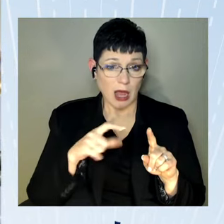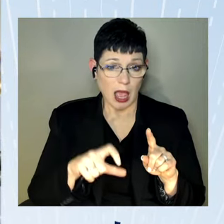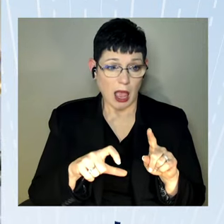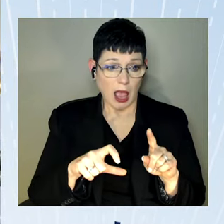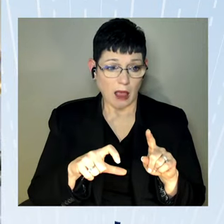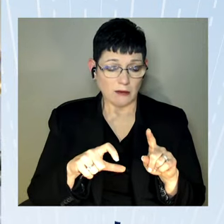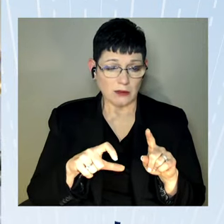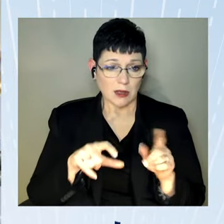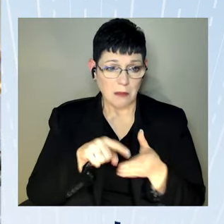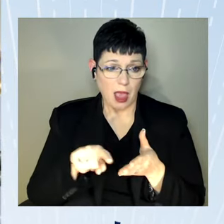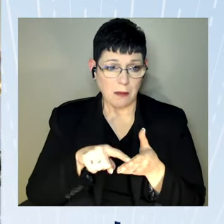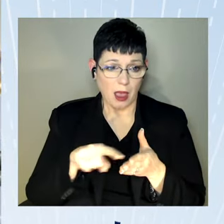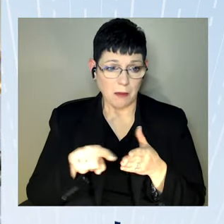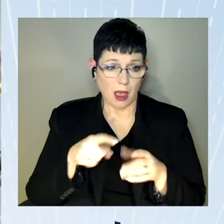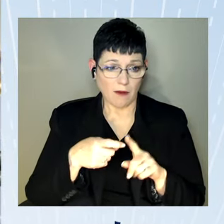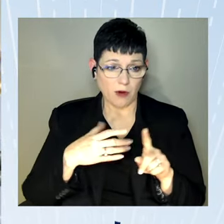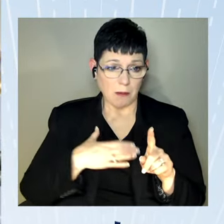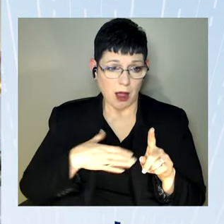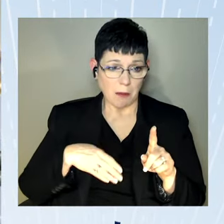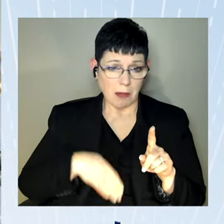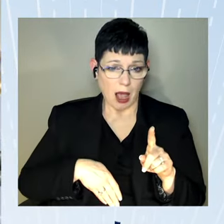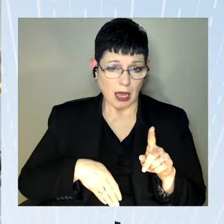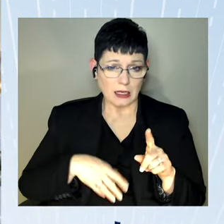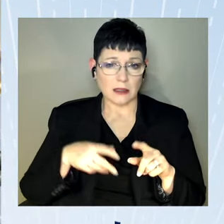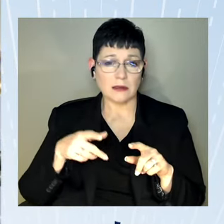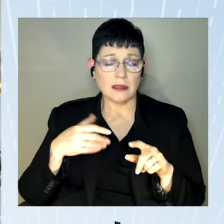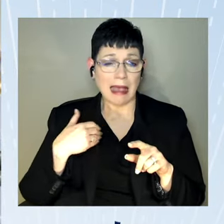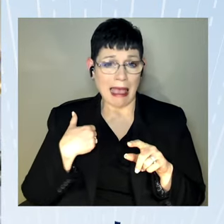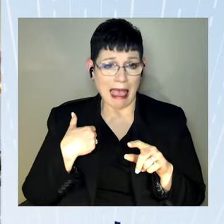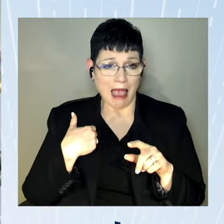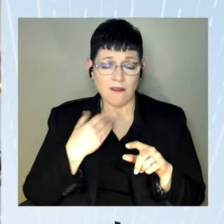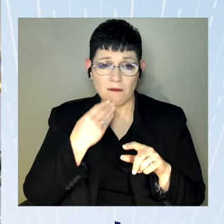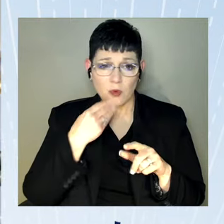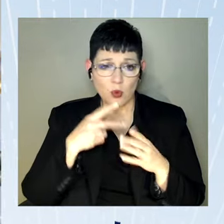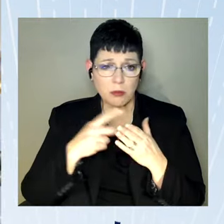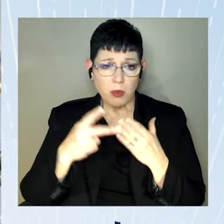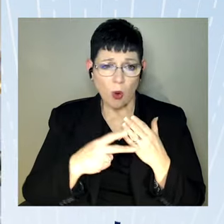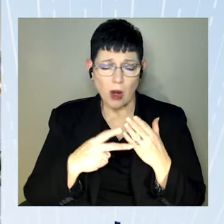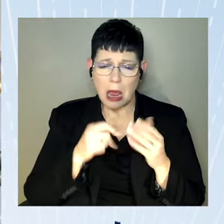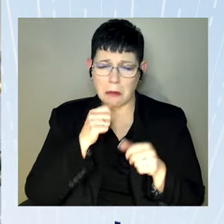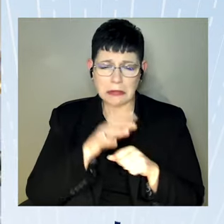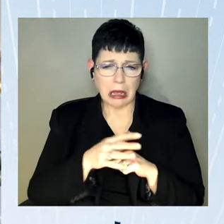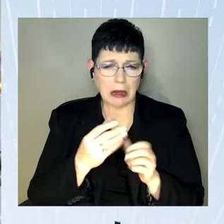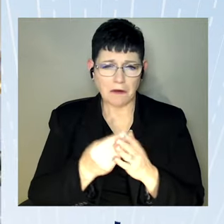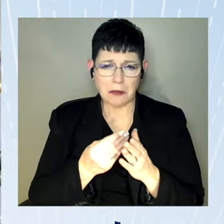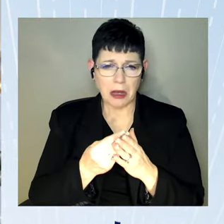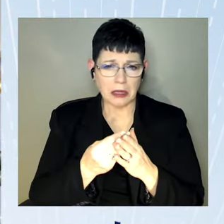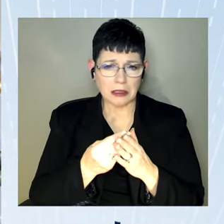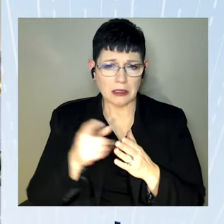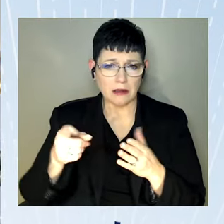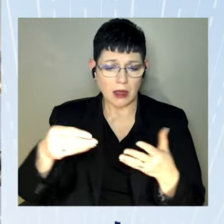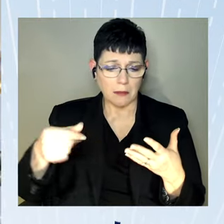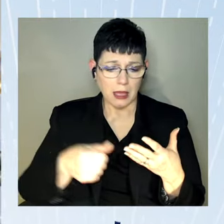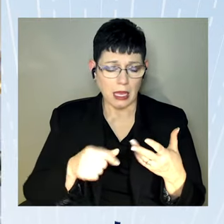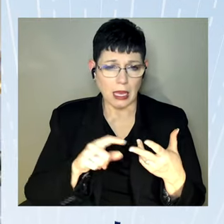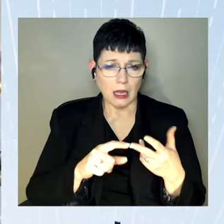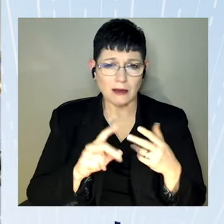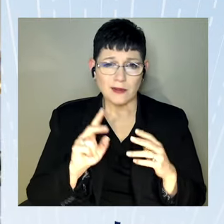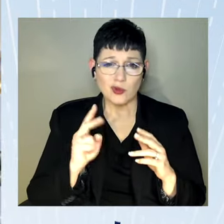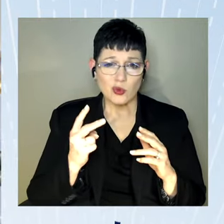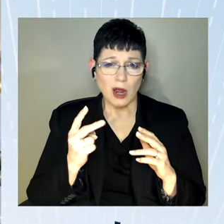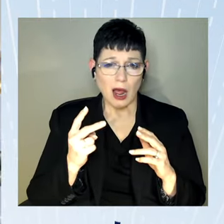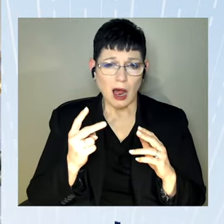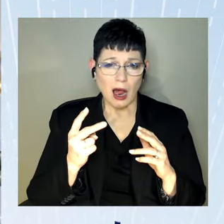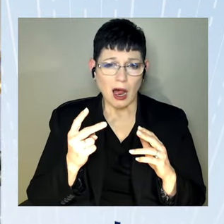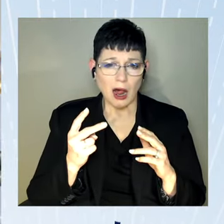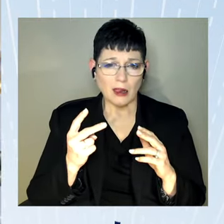pocket. There's the food program that doesn't pay enough money. They pay $2 and change at the